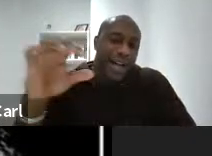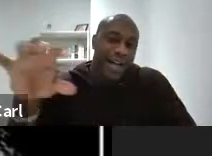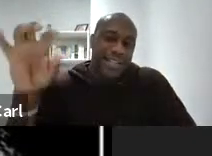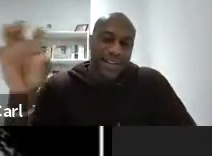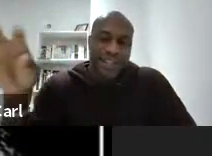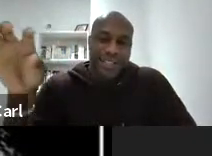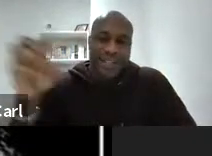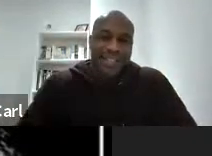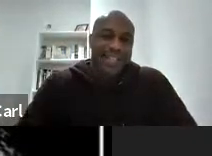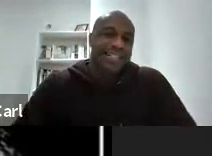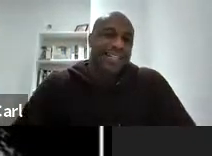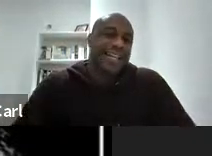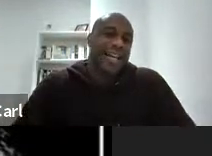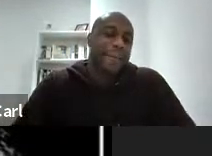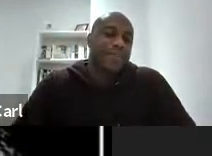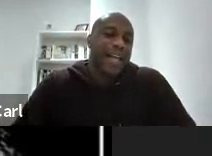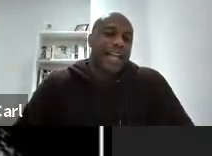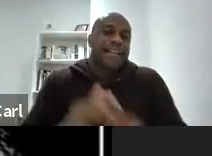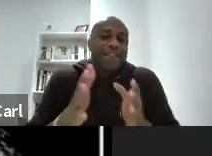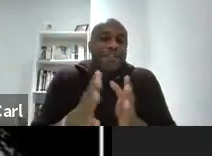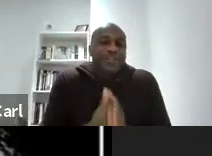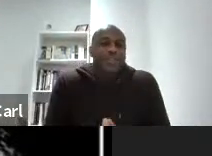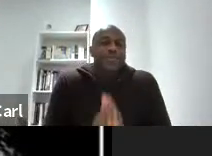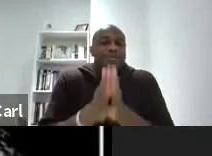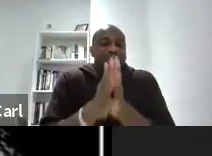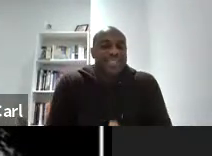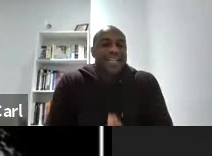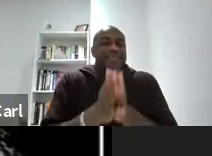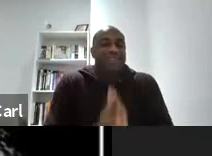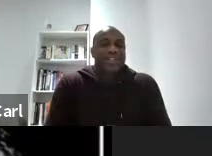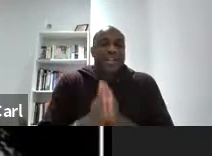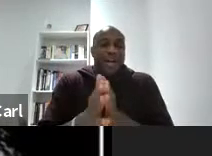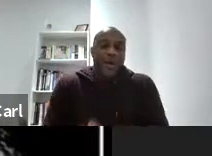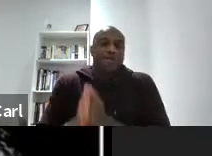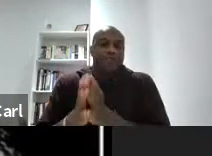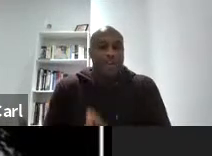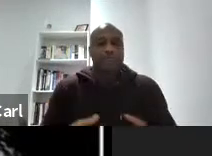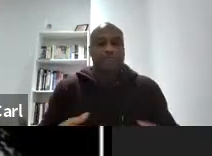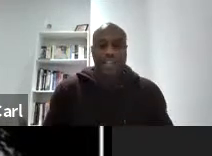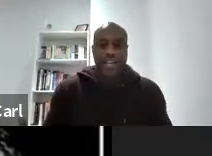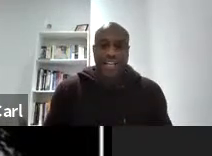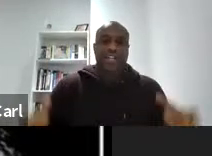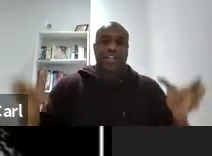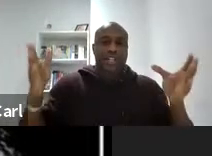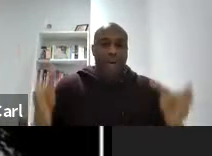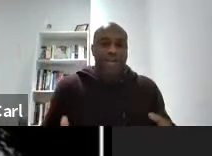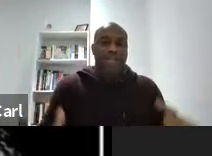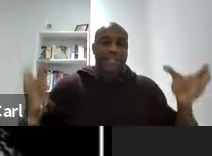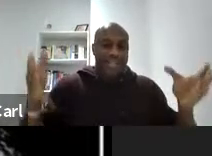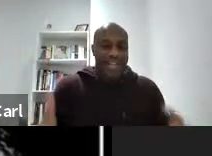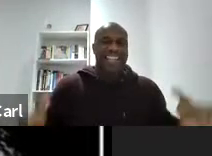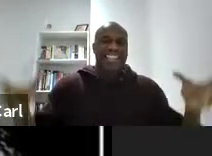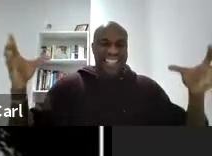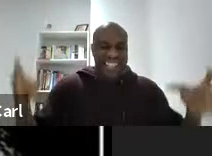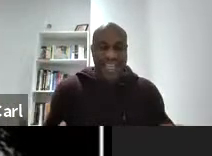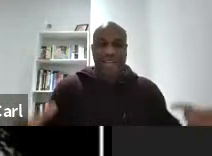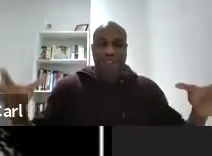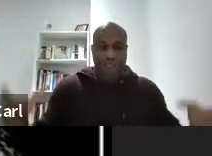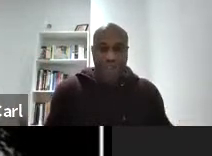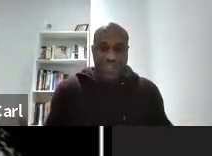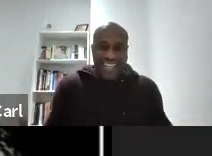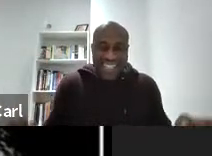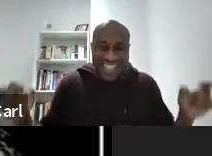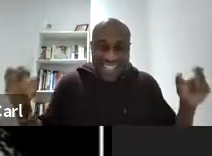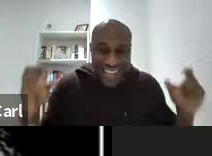firstly, as Einstein stated here, if you do the same thing over and over again, you're going to get the